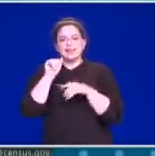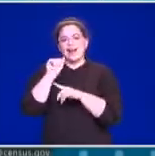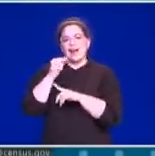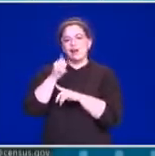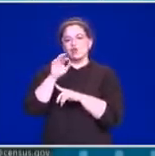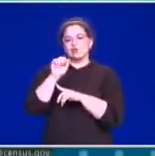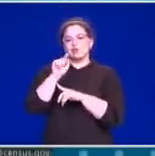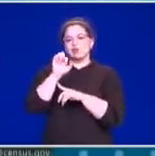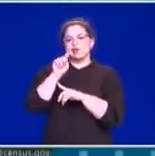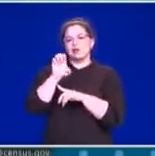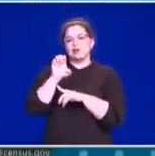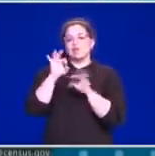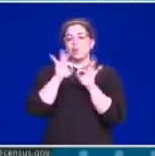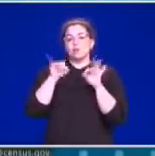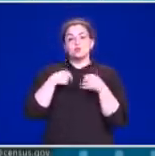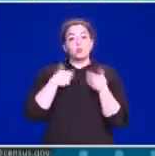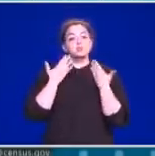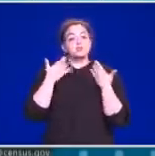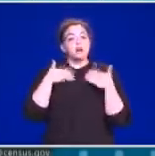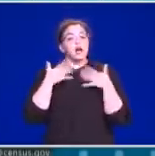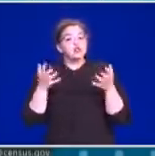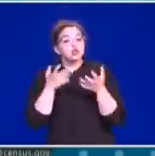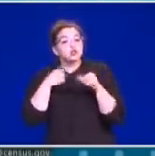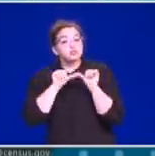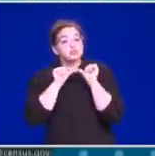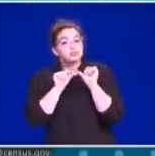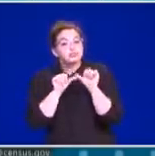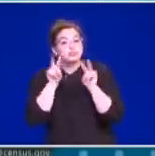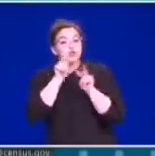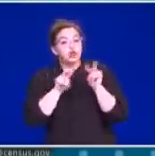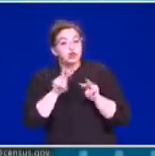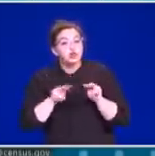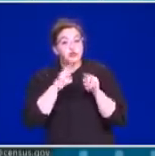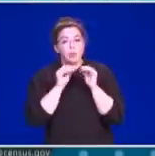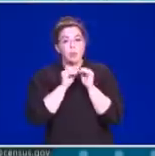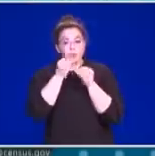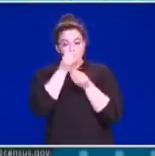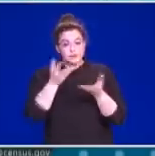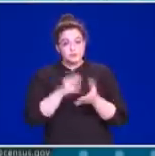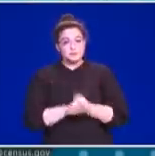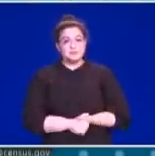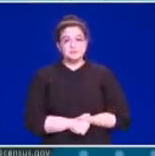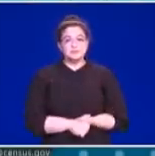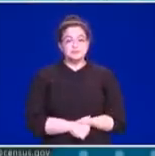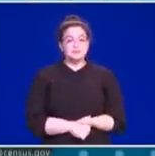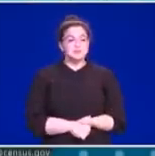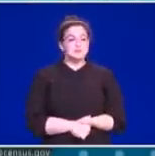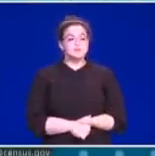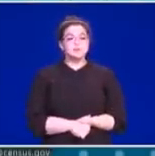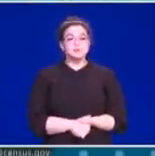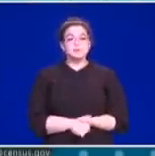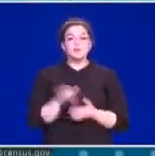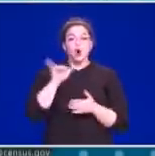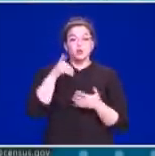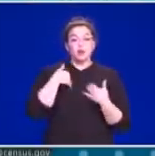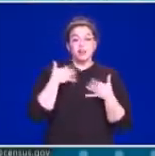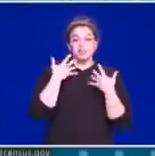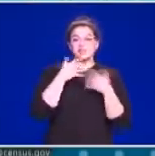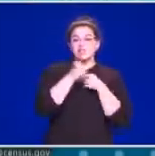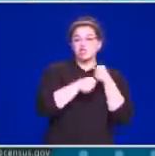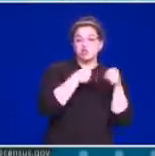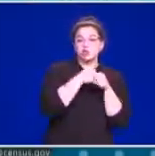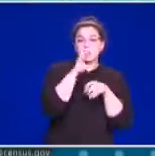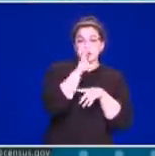form. So I encourage you to stay tuned for the results from 2020 in our detailed demographic and housing characteristics file. We also have yearly